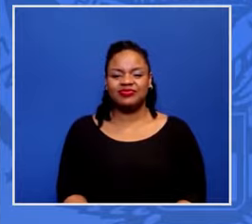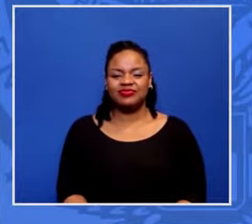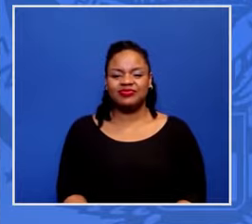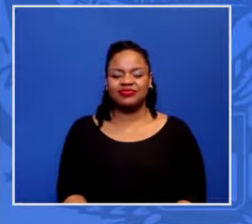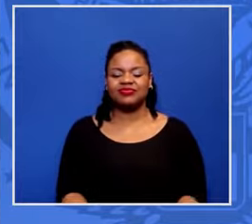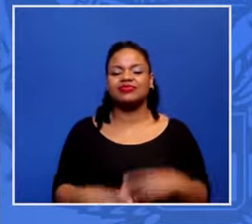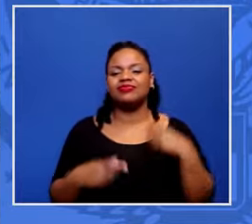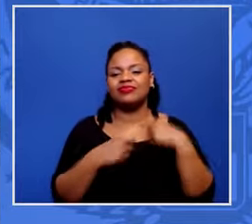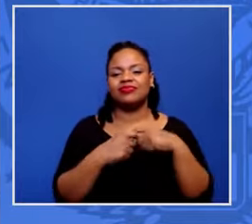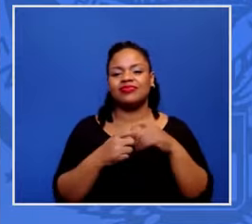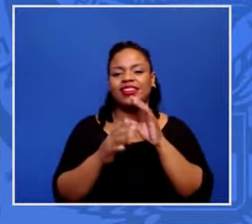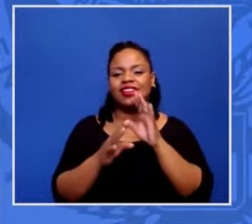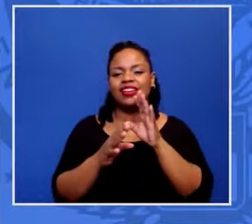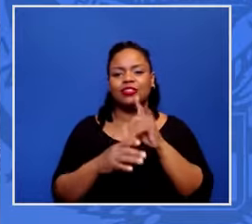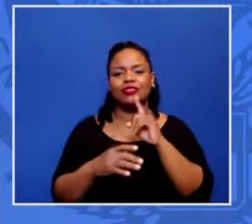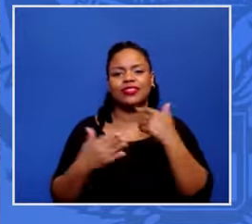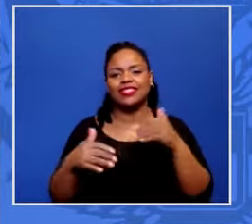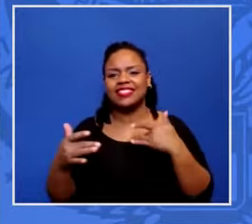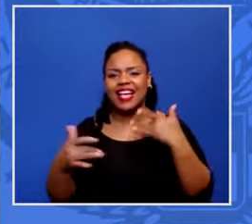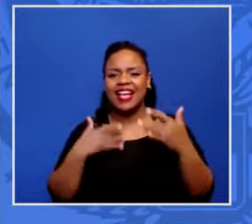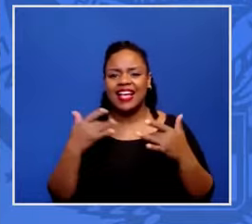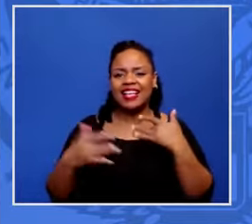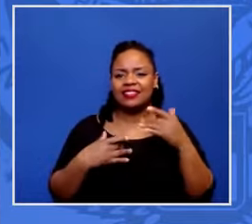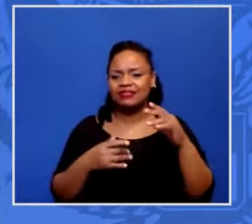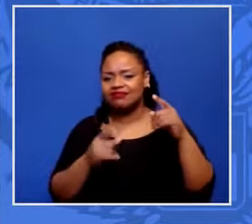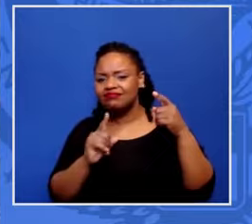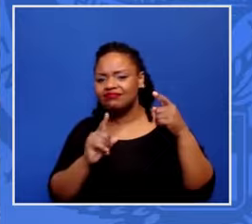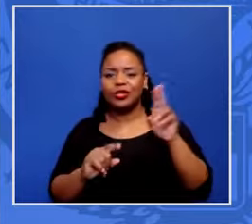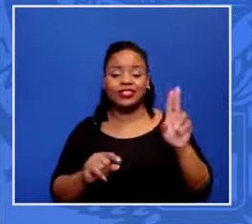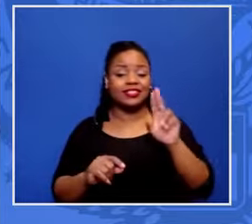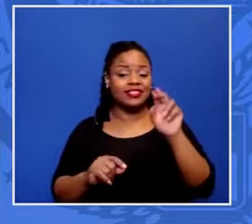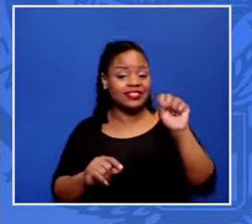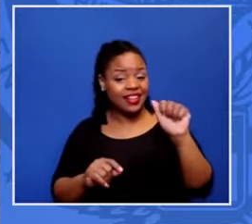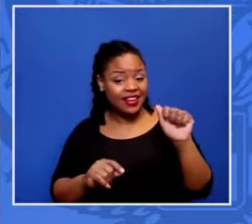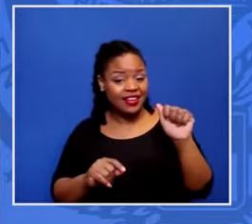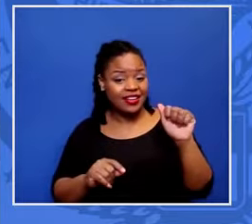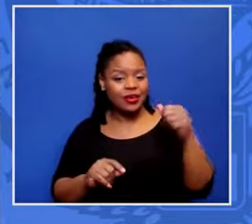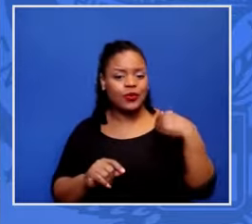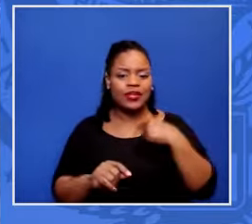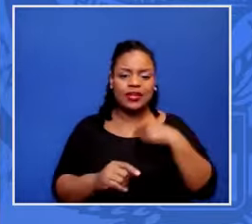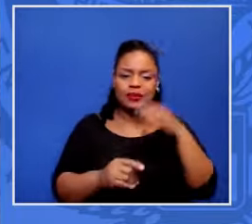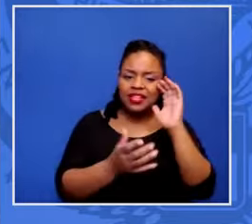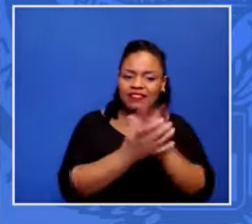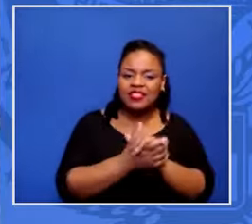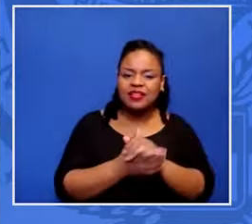We all believe that we are better when we unite together.